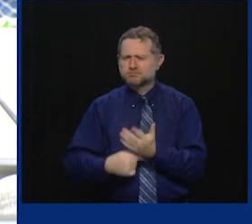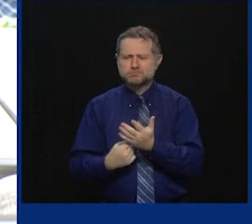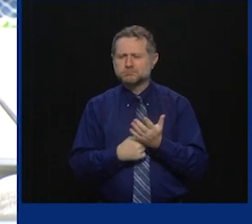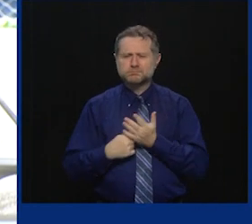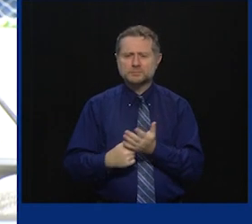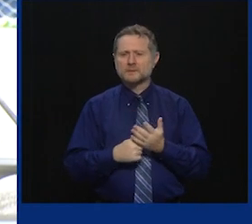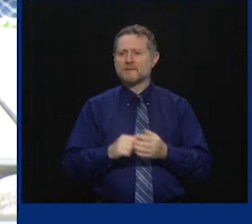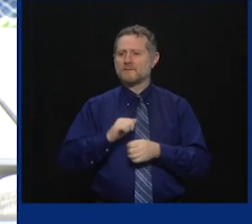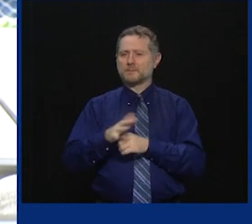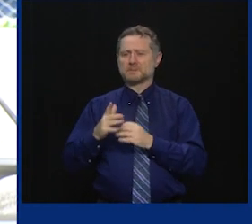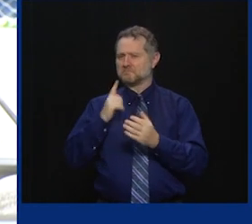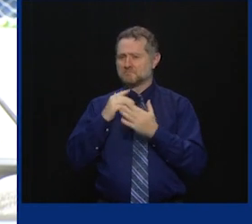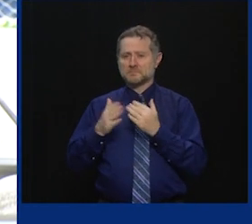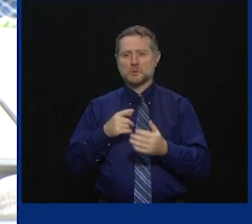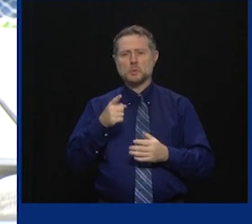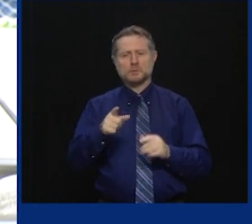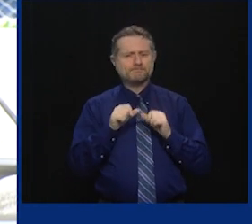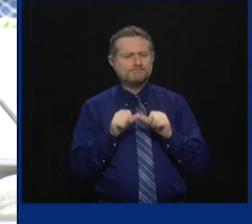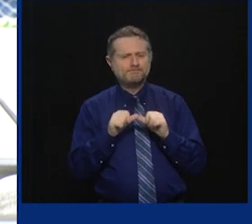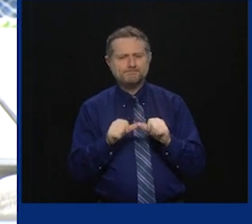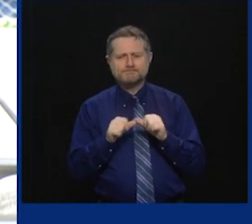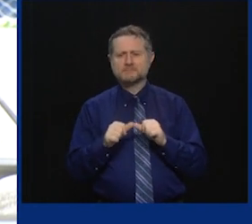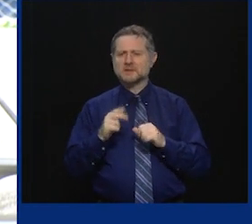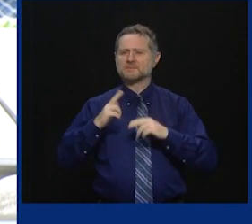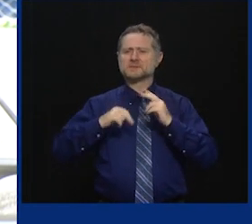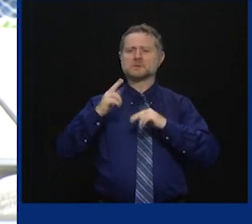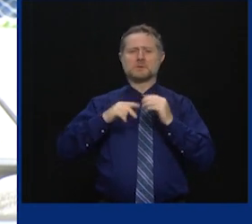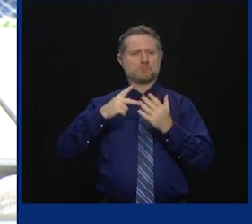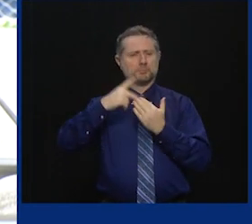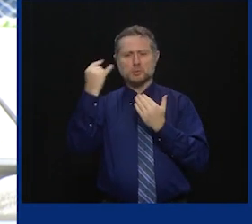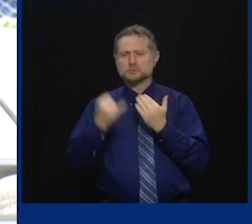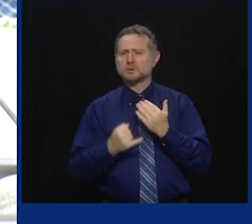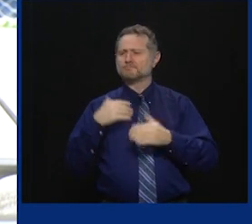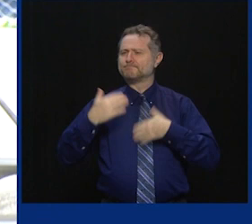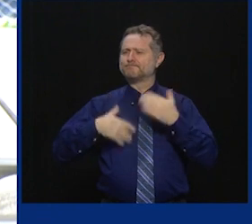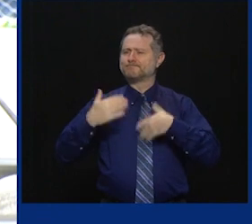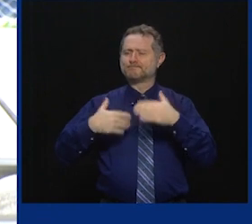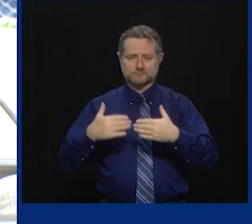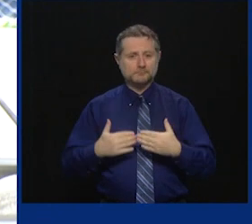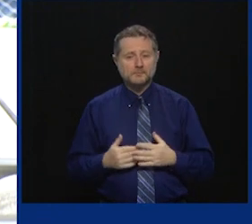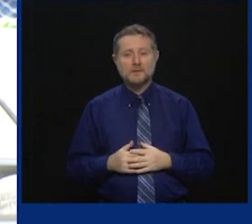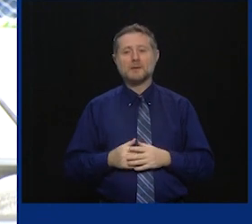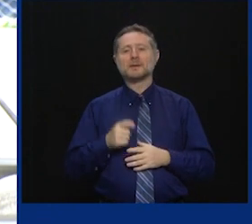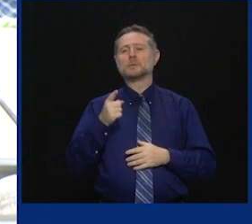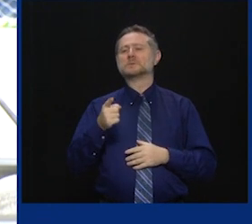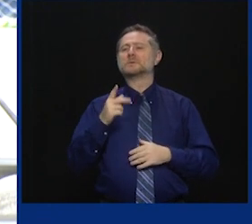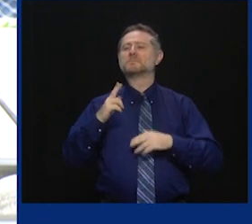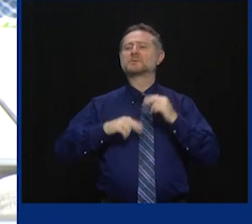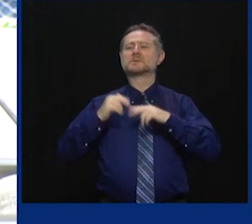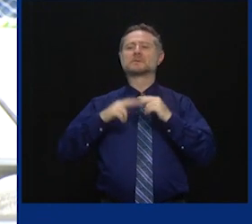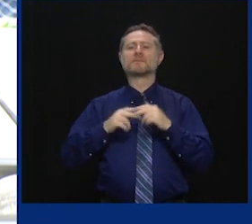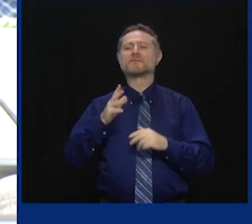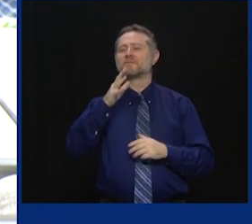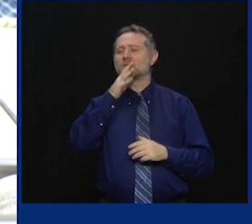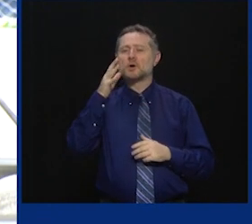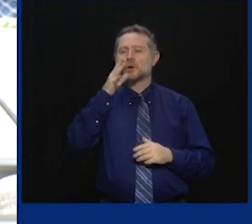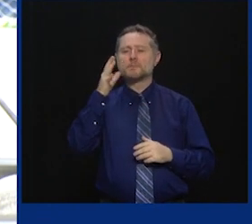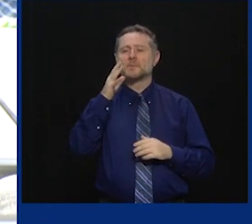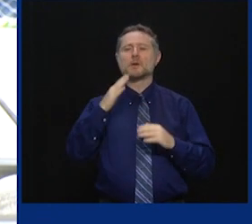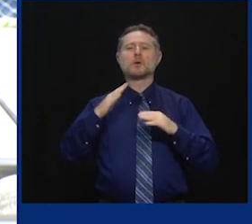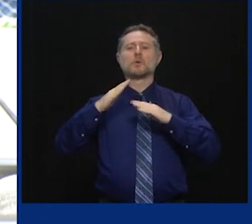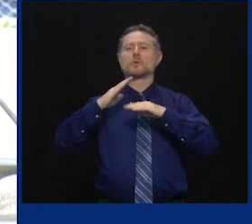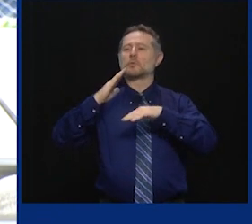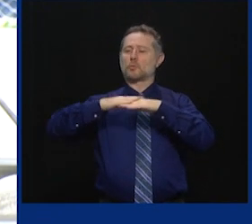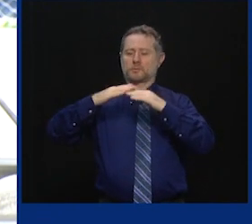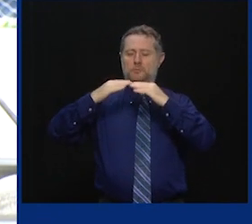this project moving forward, you kept working on building a farm on the rooftop here and